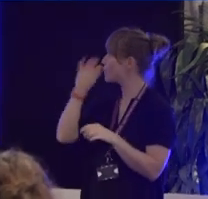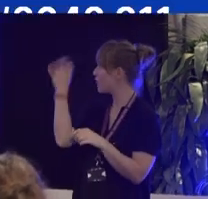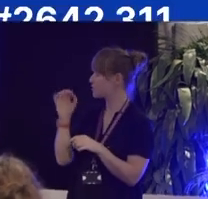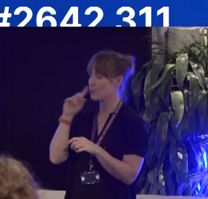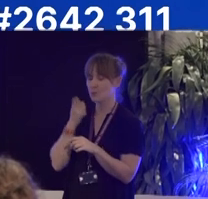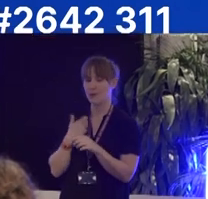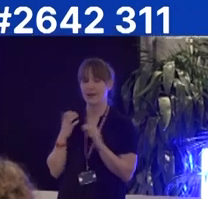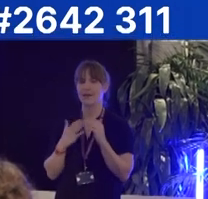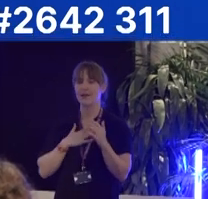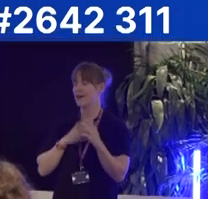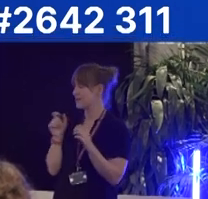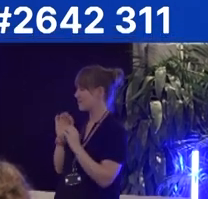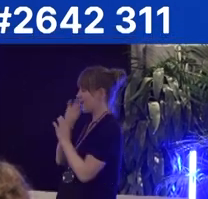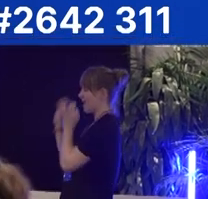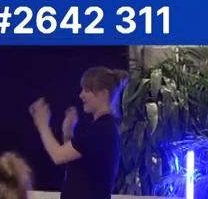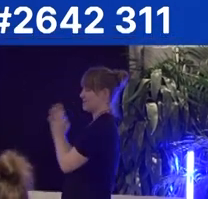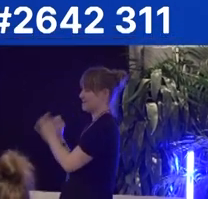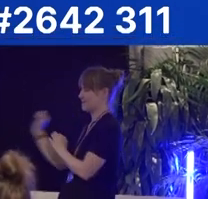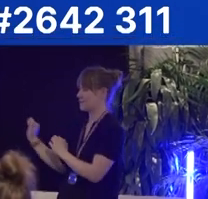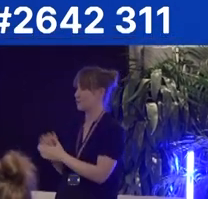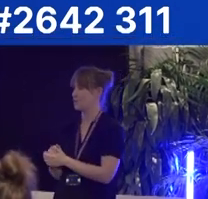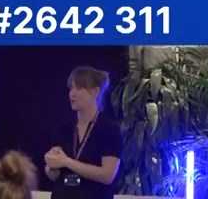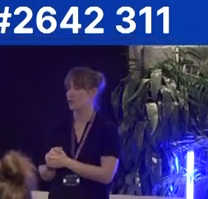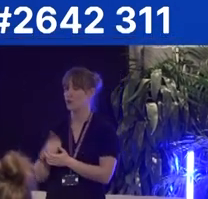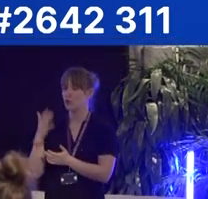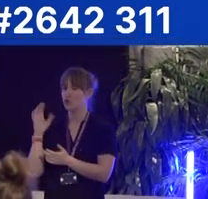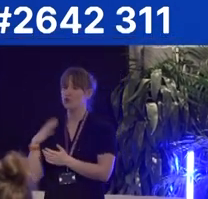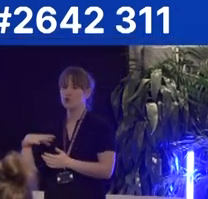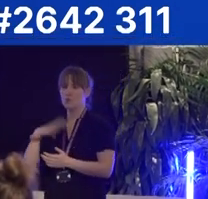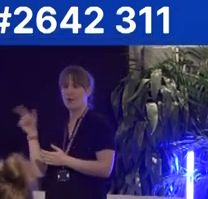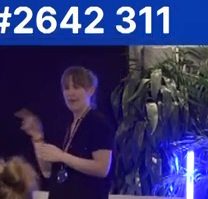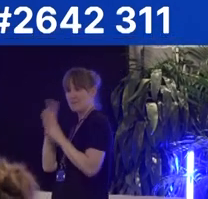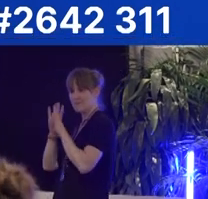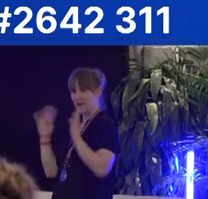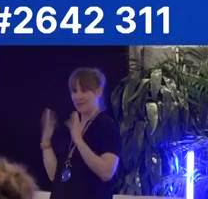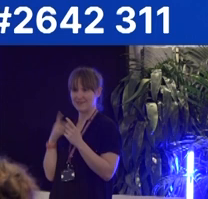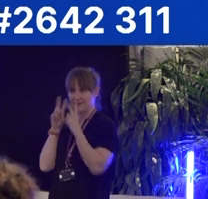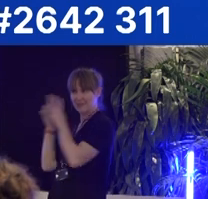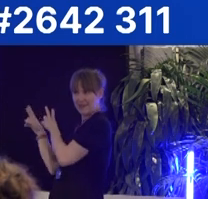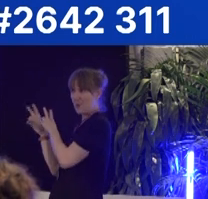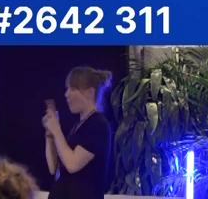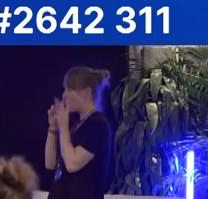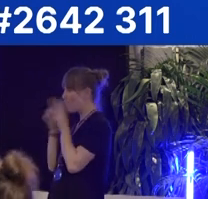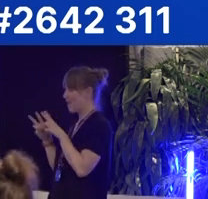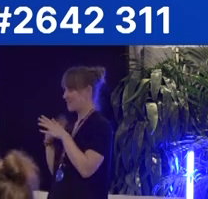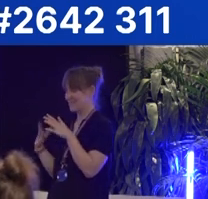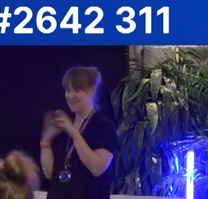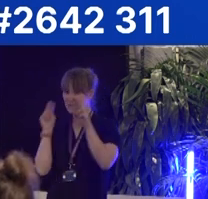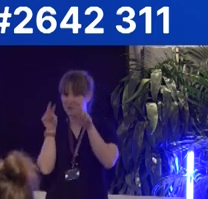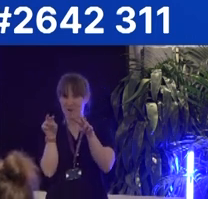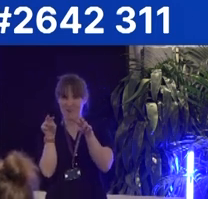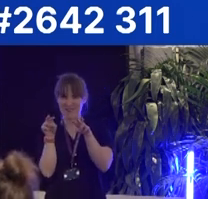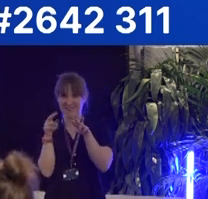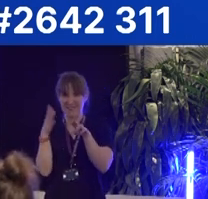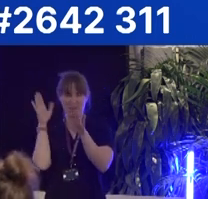I'm going to ask you a question as well. How do you want this to happen? Do you want them to be able to see what's happening, or should they just stay looking forward? How do we feel? Hands up if you feel